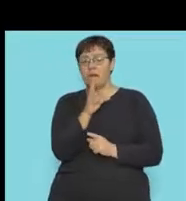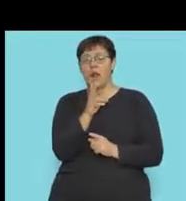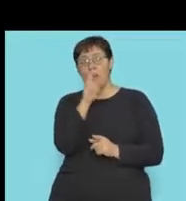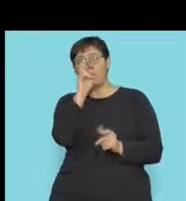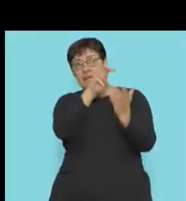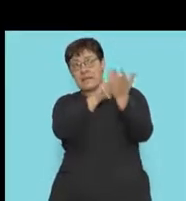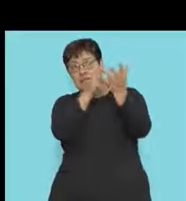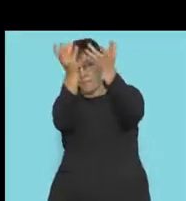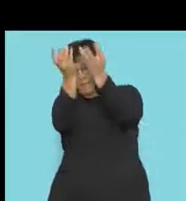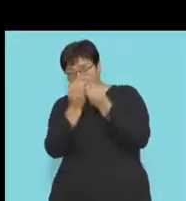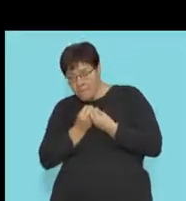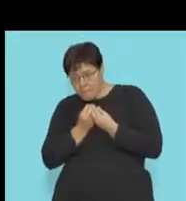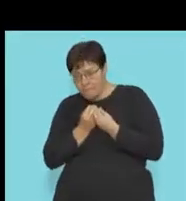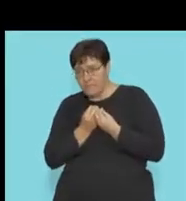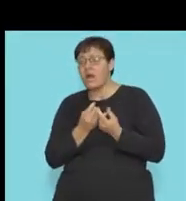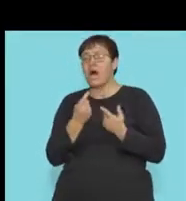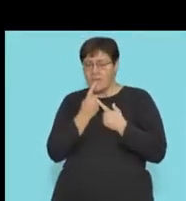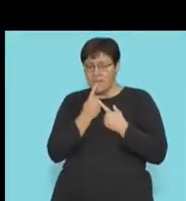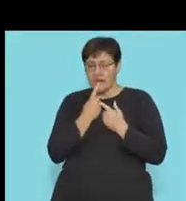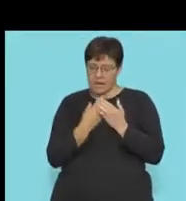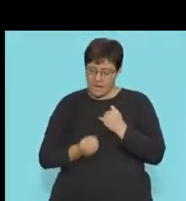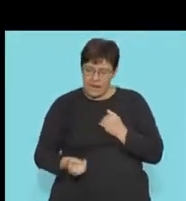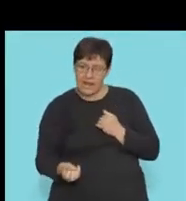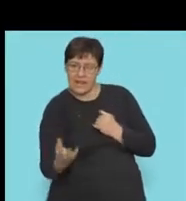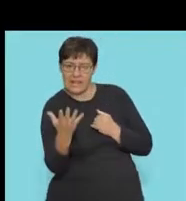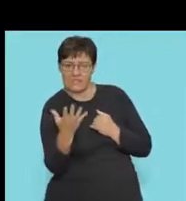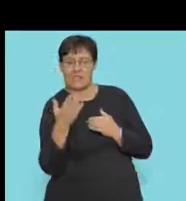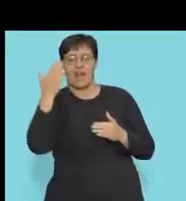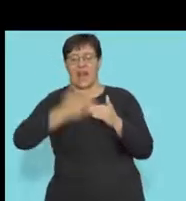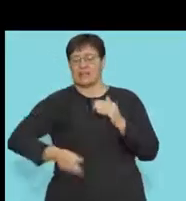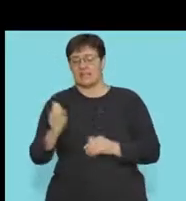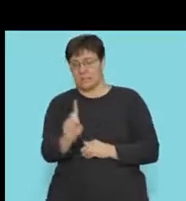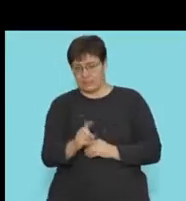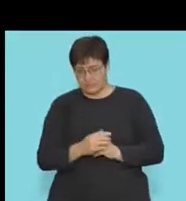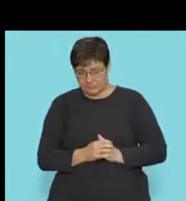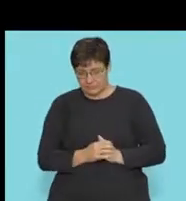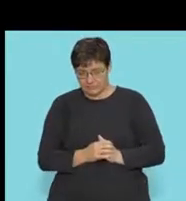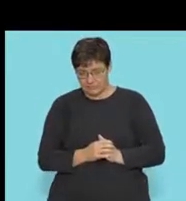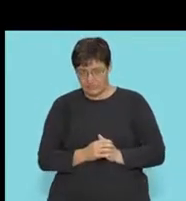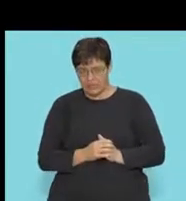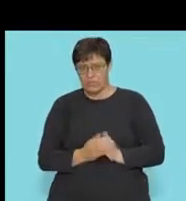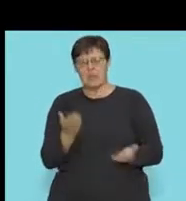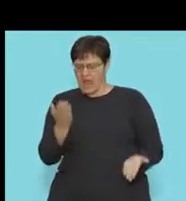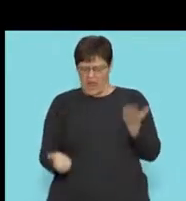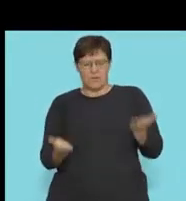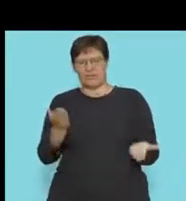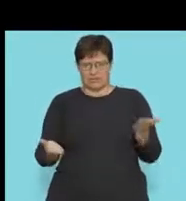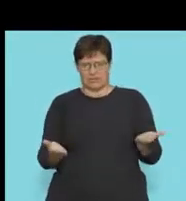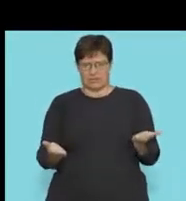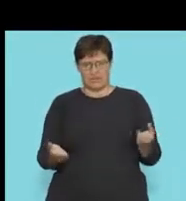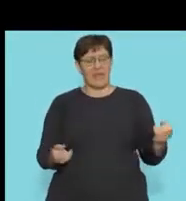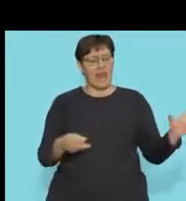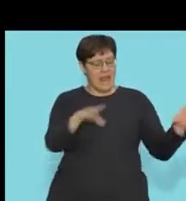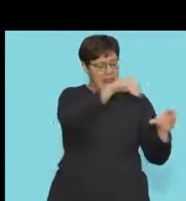the requirements and what are the outputs or the products. So it's a simple equation that we can write